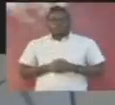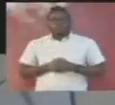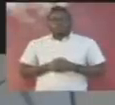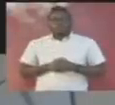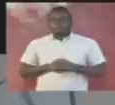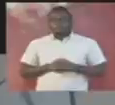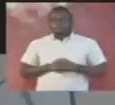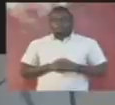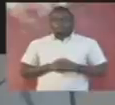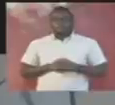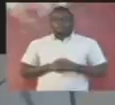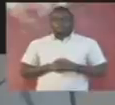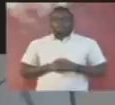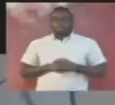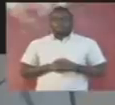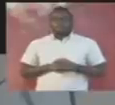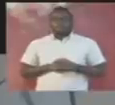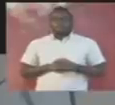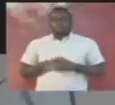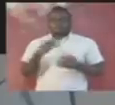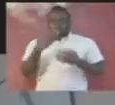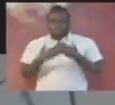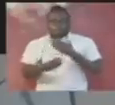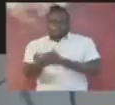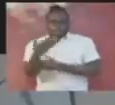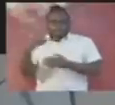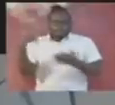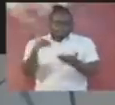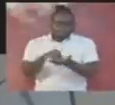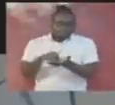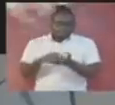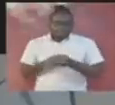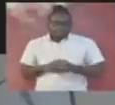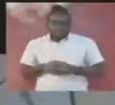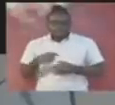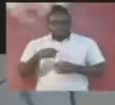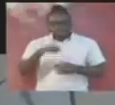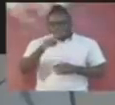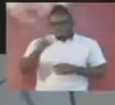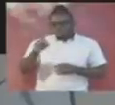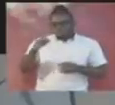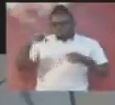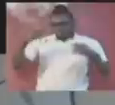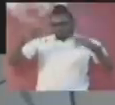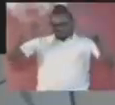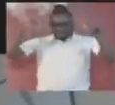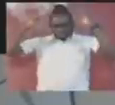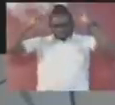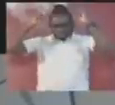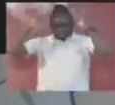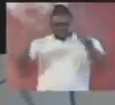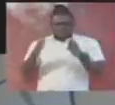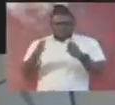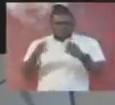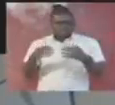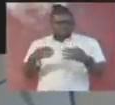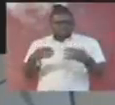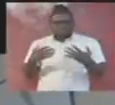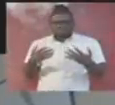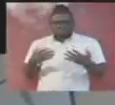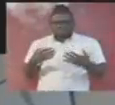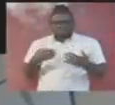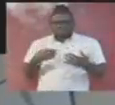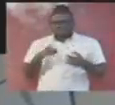Hi, good morning again. This question is for the Minister. Minister, you just spoke about the numbers of people who have been calling